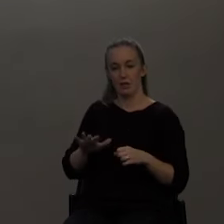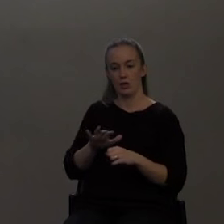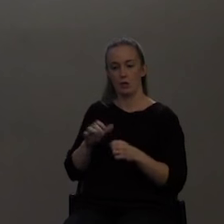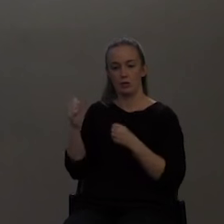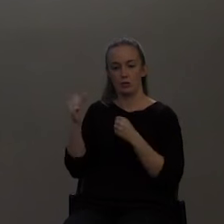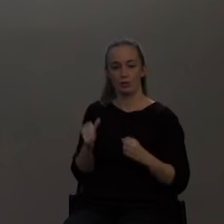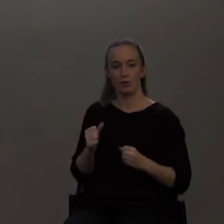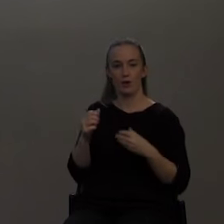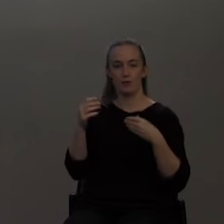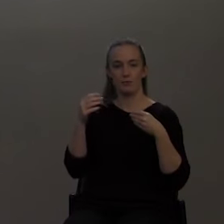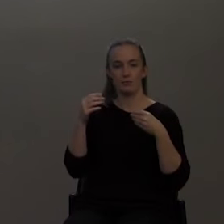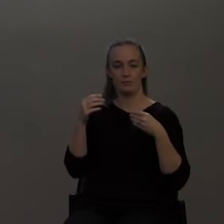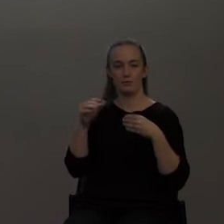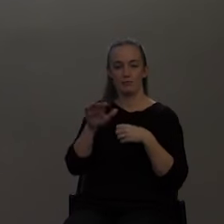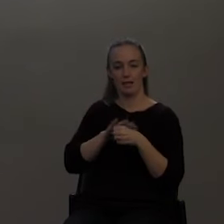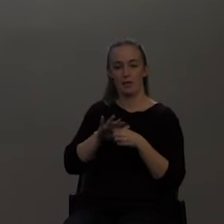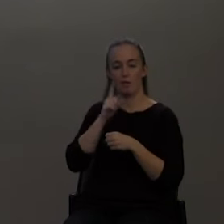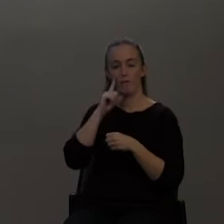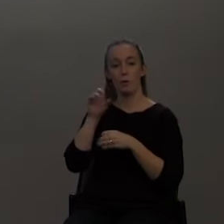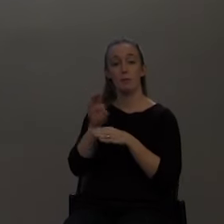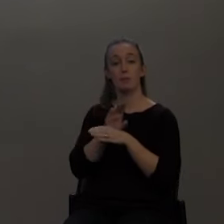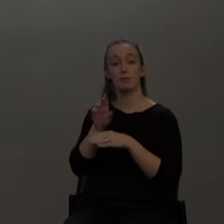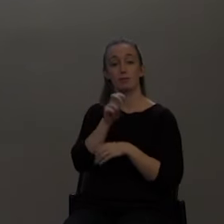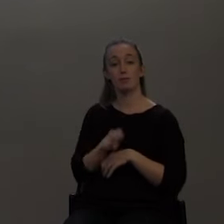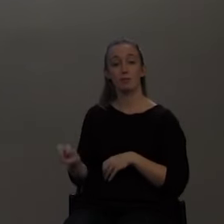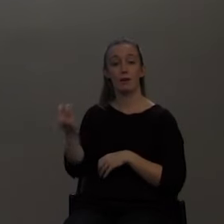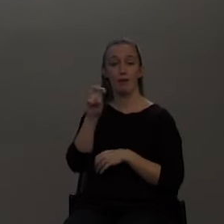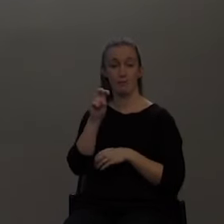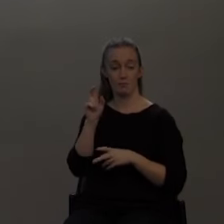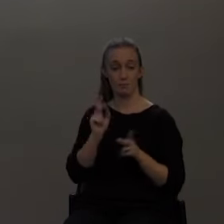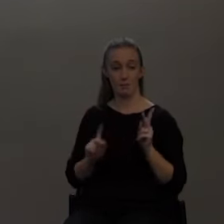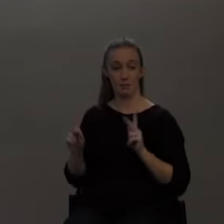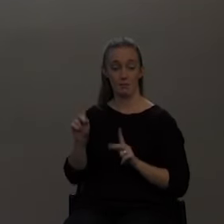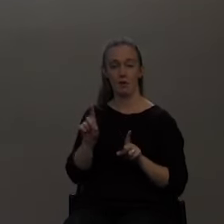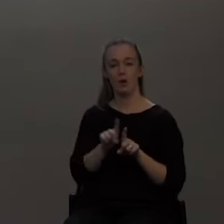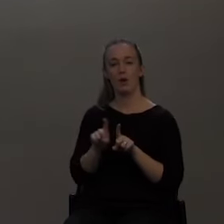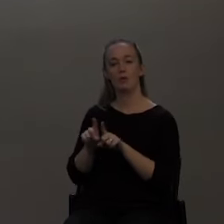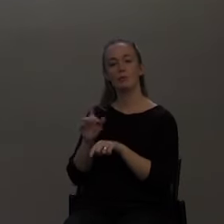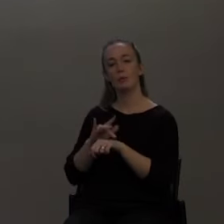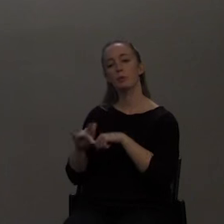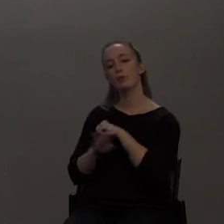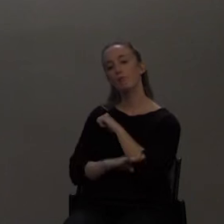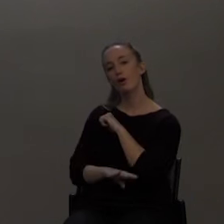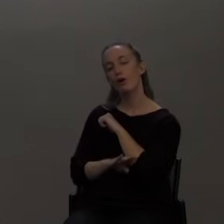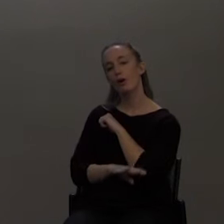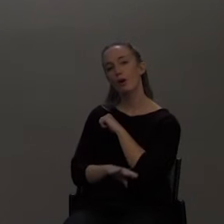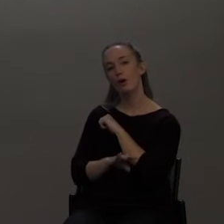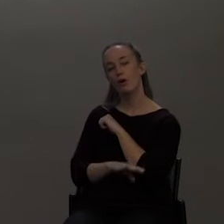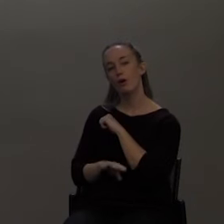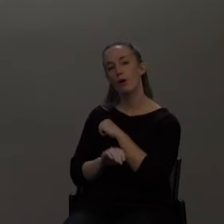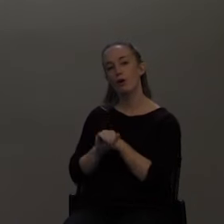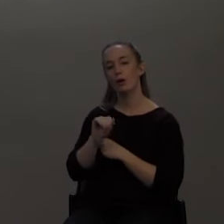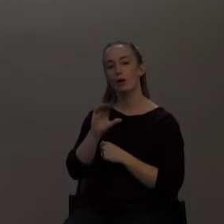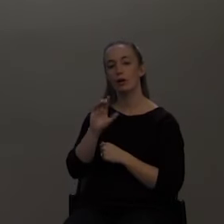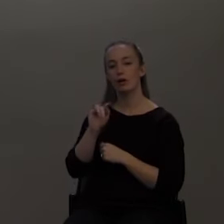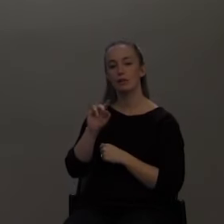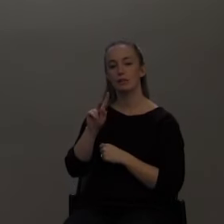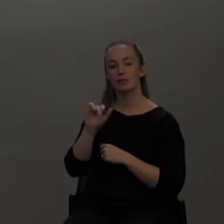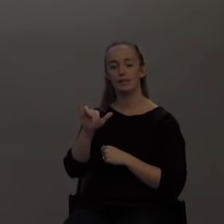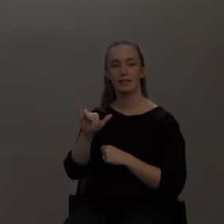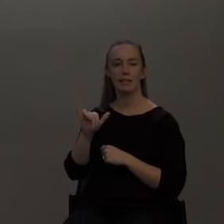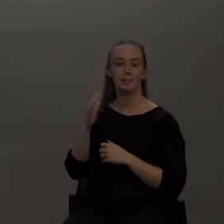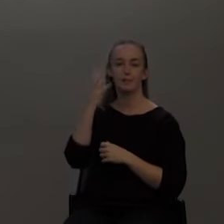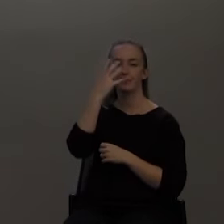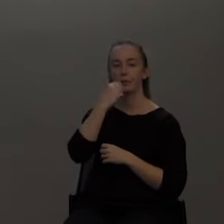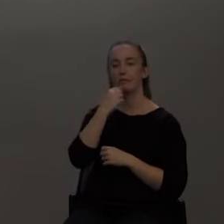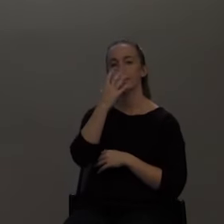business travelers, as well as a lot of early fall activity, maybe a little bit of fall foliage,